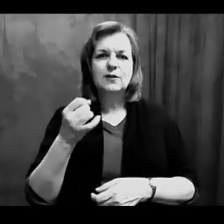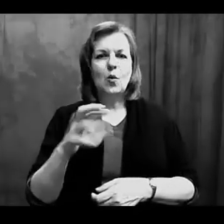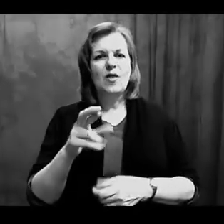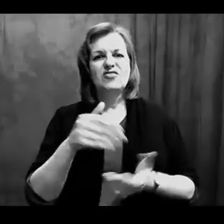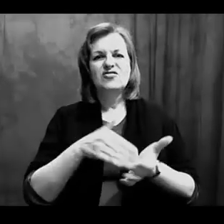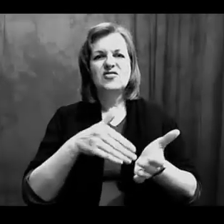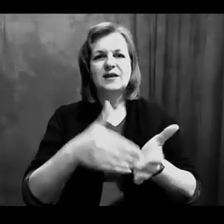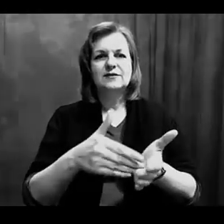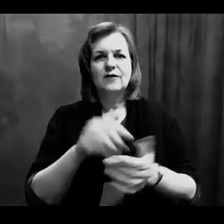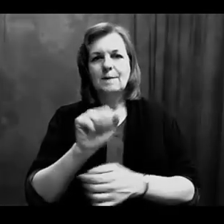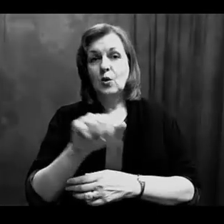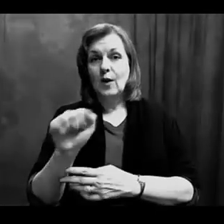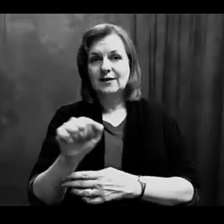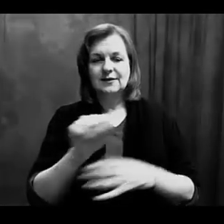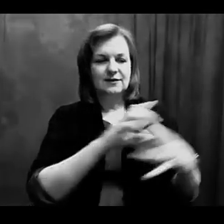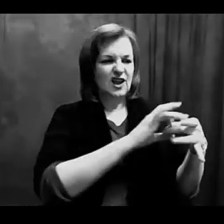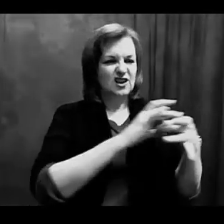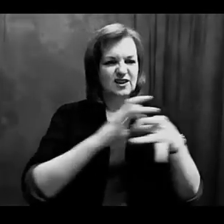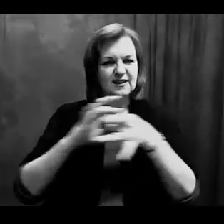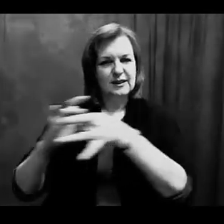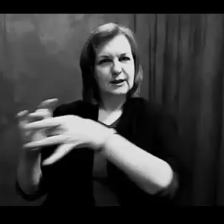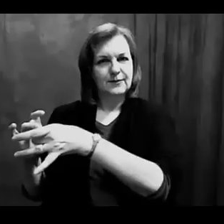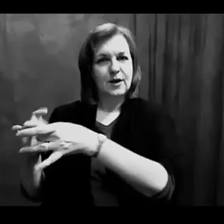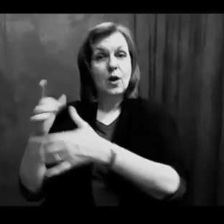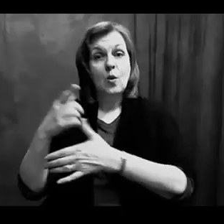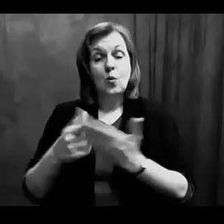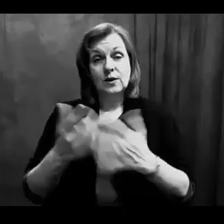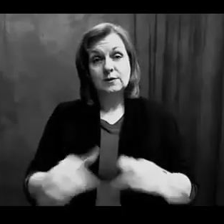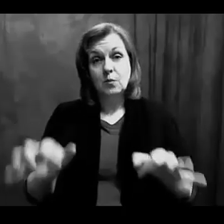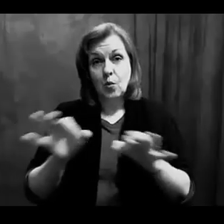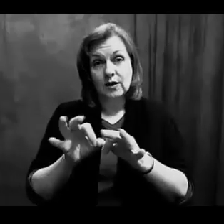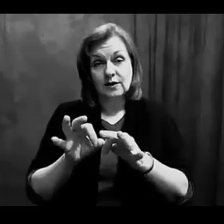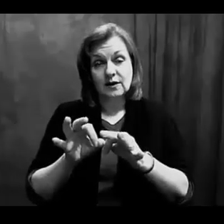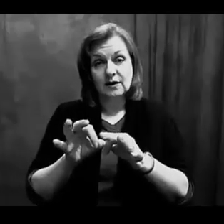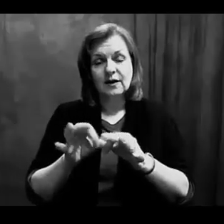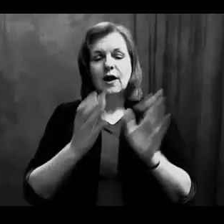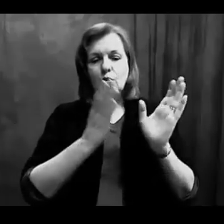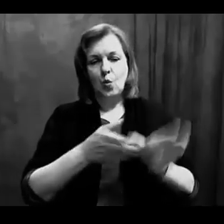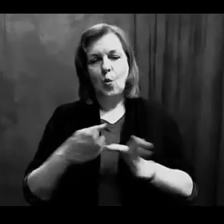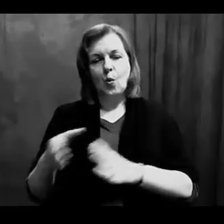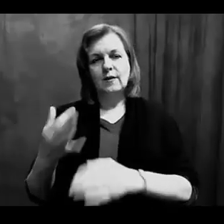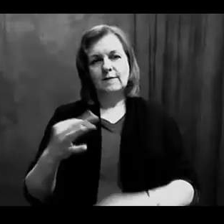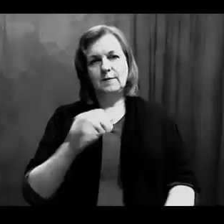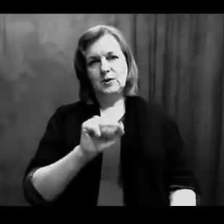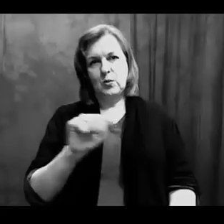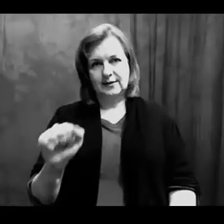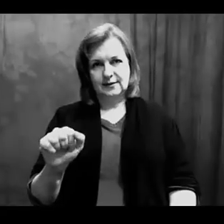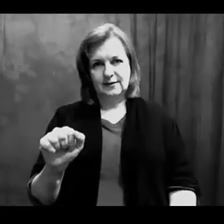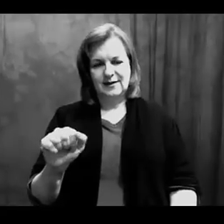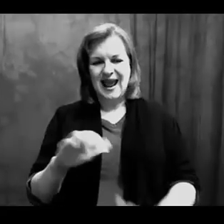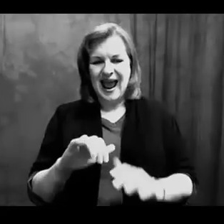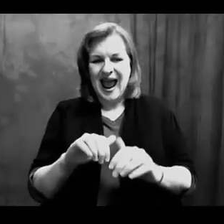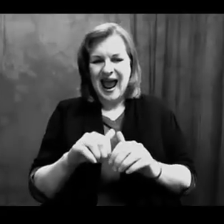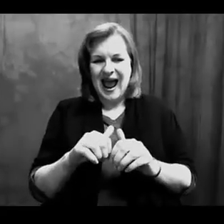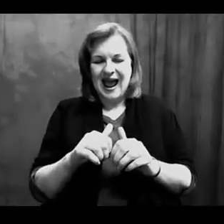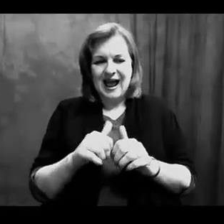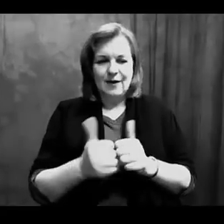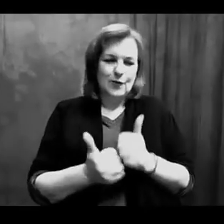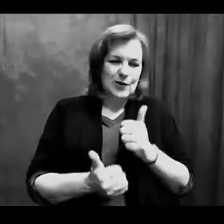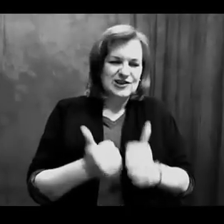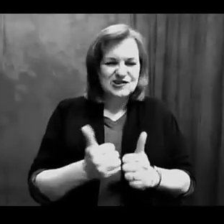polypeptide, we could be looking at hundreds or thousands of amino acids all put together. The critical part here is order.